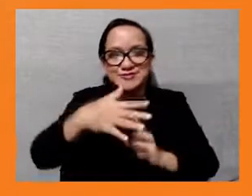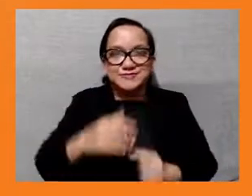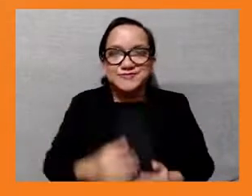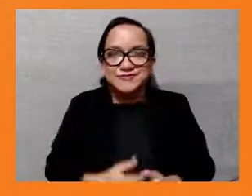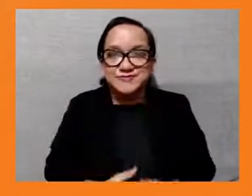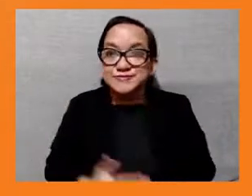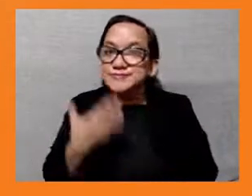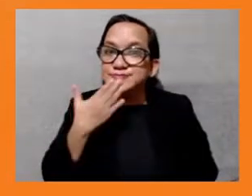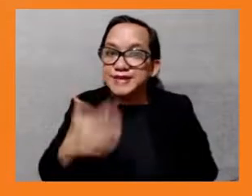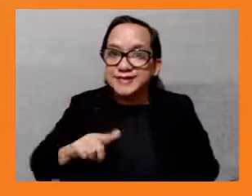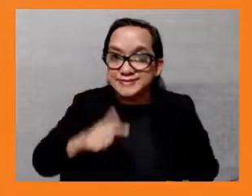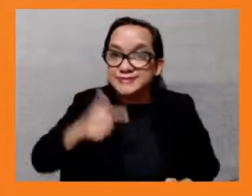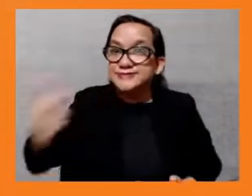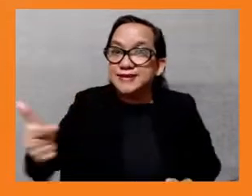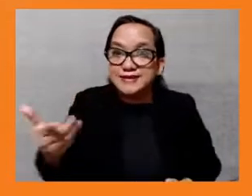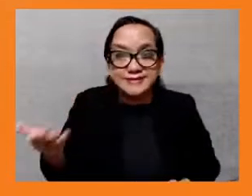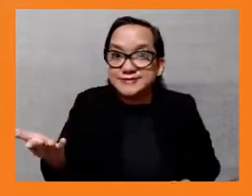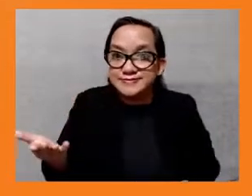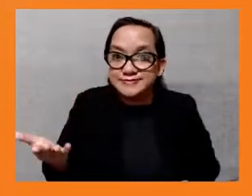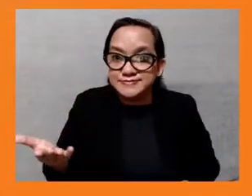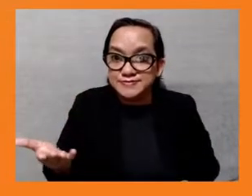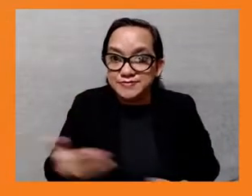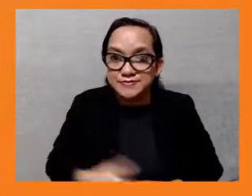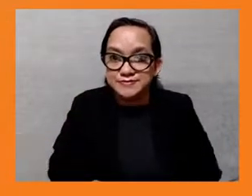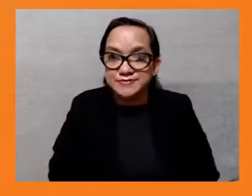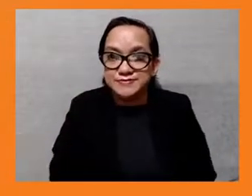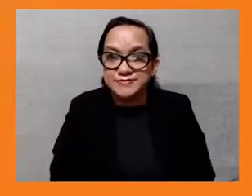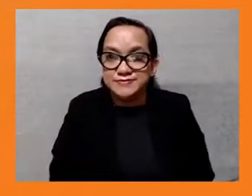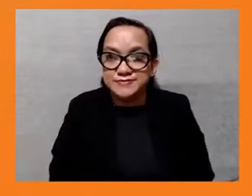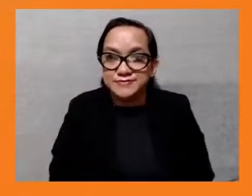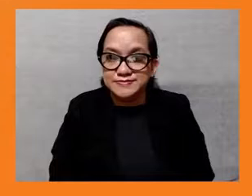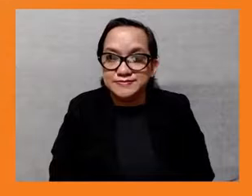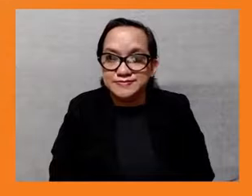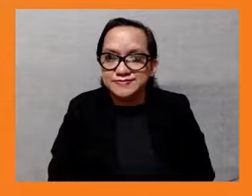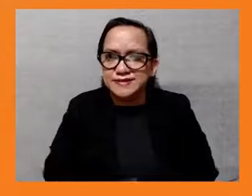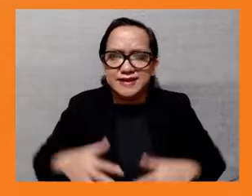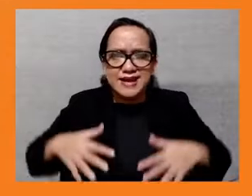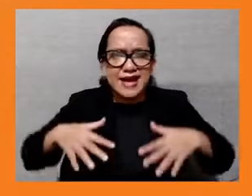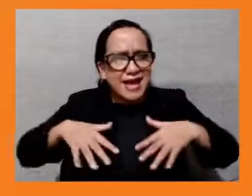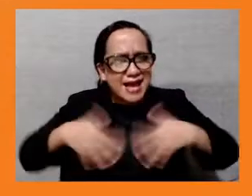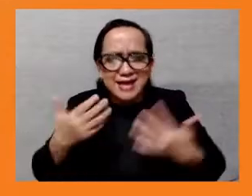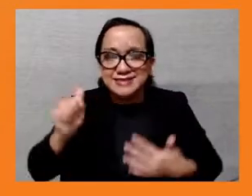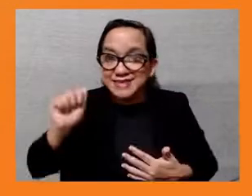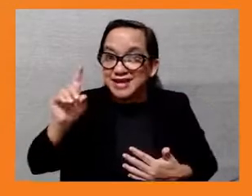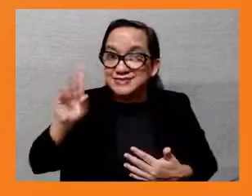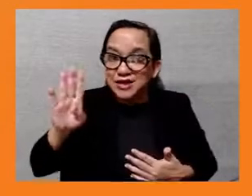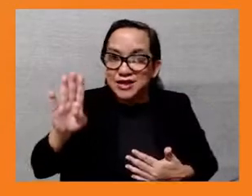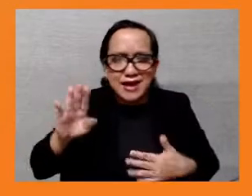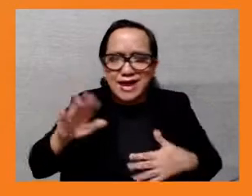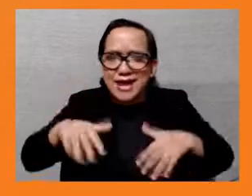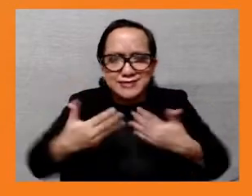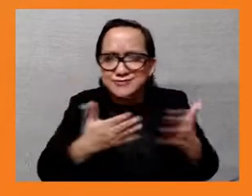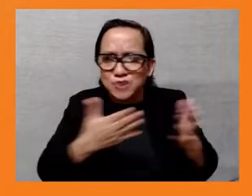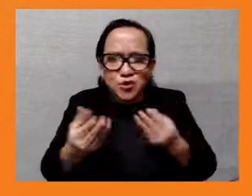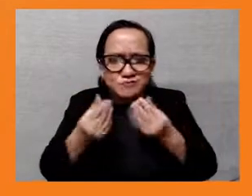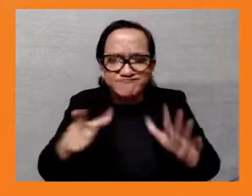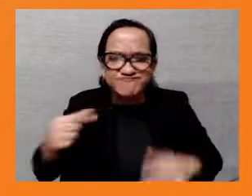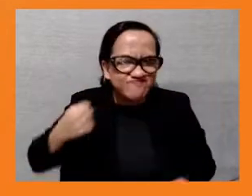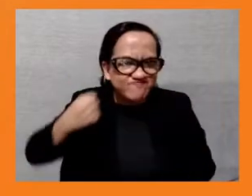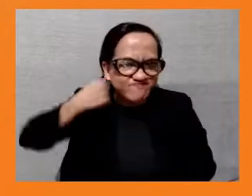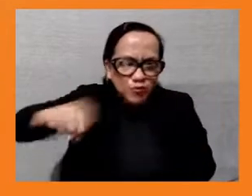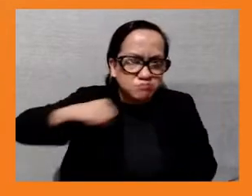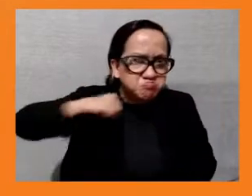their life disrupted, their life put on hold while these issues are sorted out and the stress that goes with that is a huge challenge for